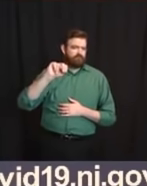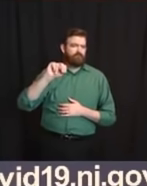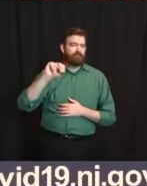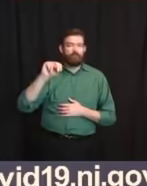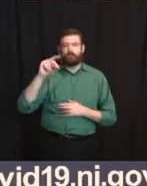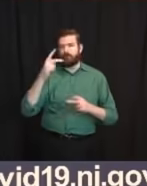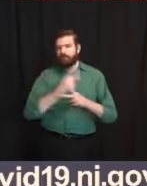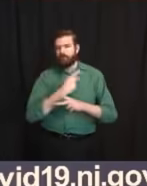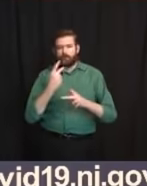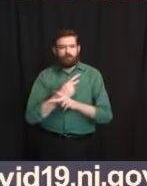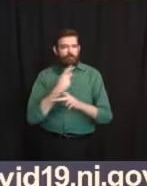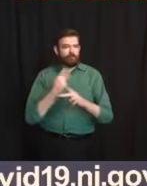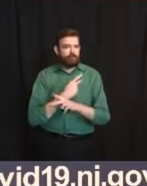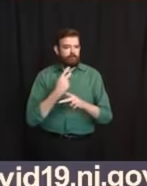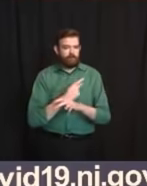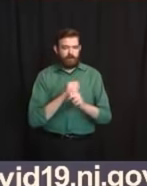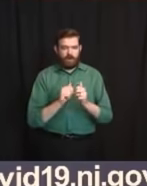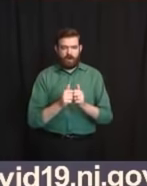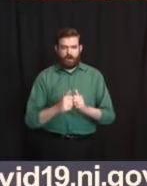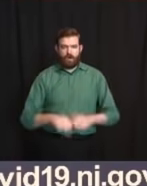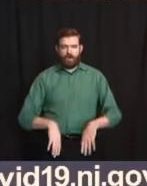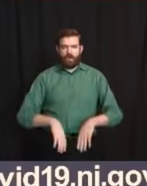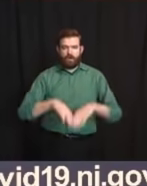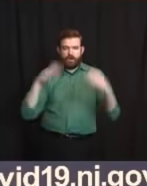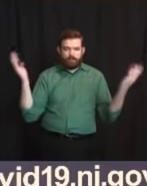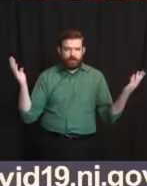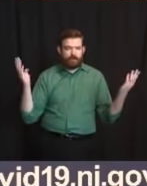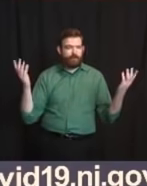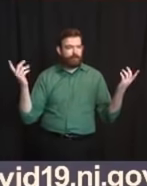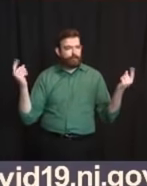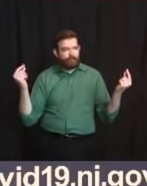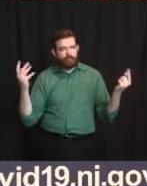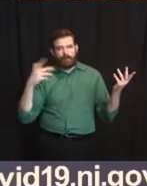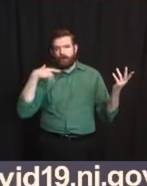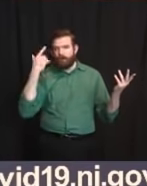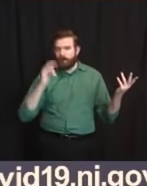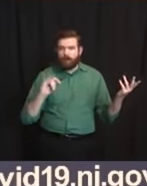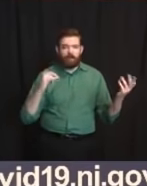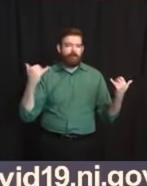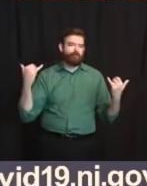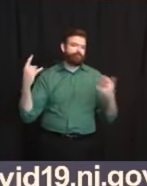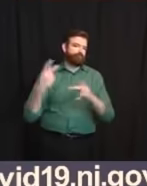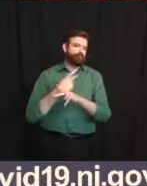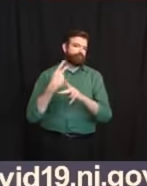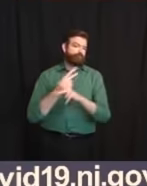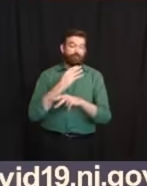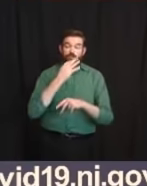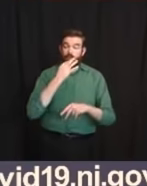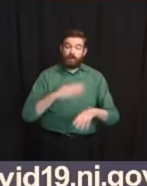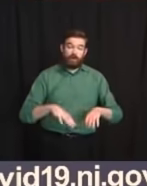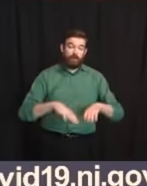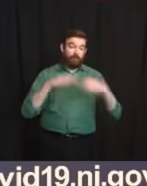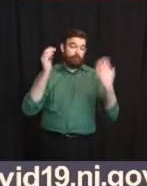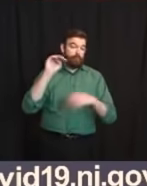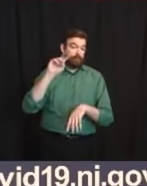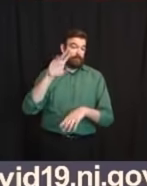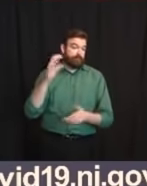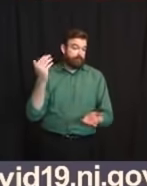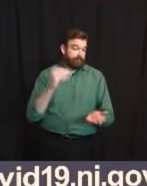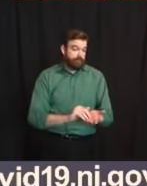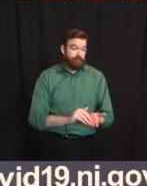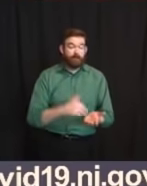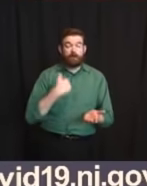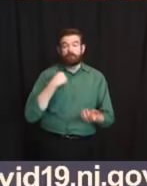physical locations of what we will need when we do reopen. I hope it's sooner than later, but no date yet. Thank you, sir.